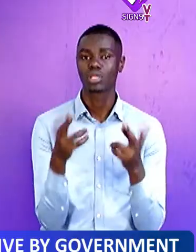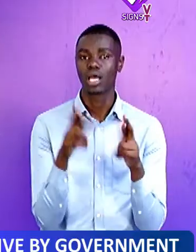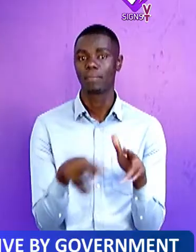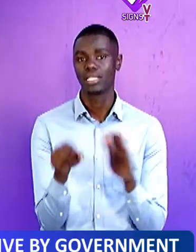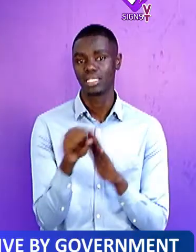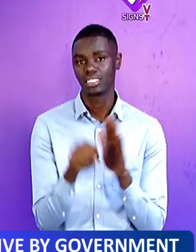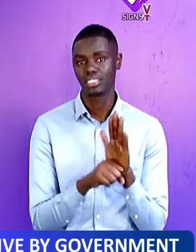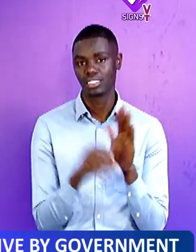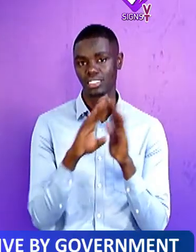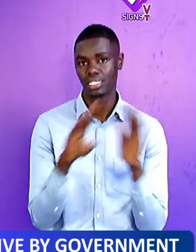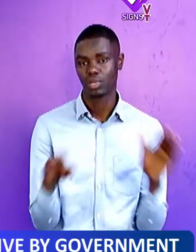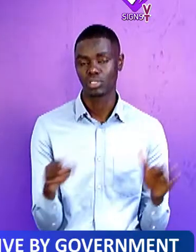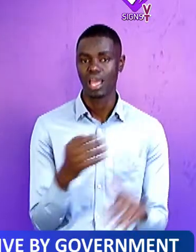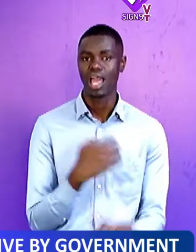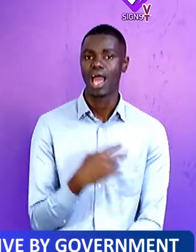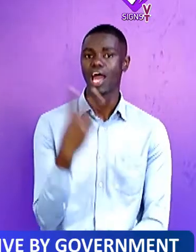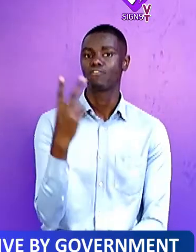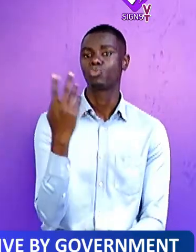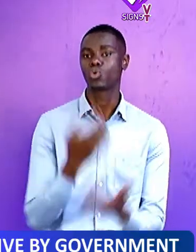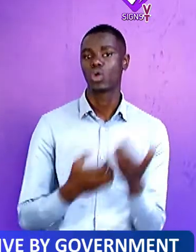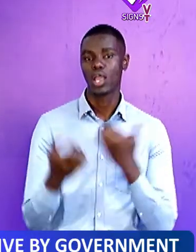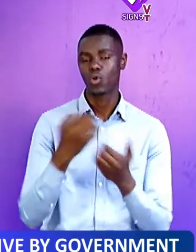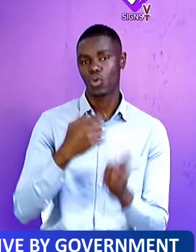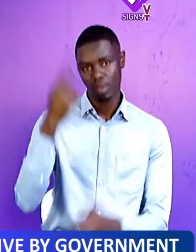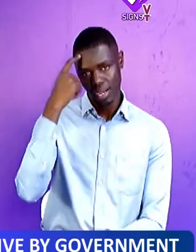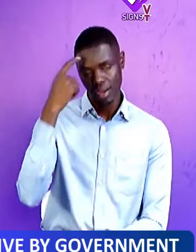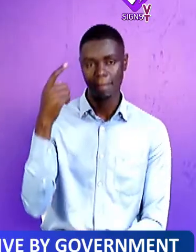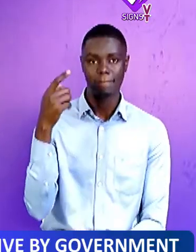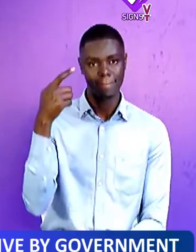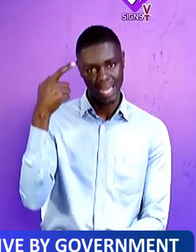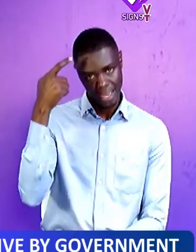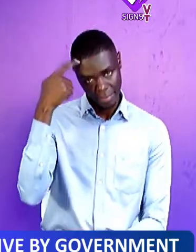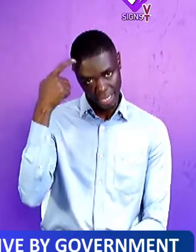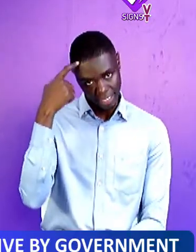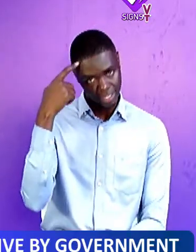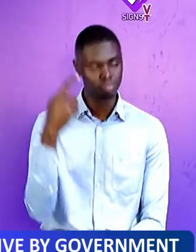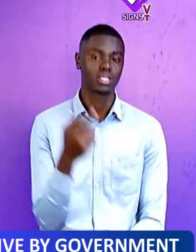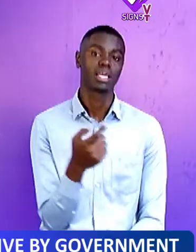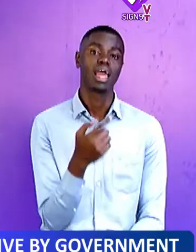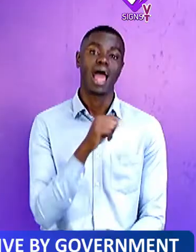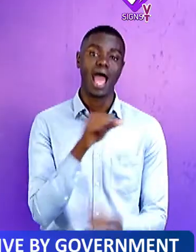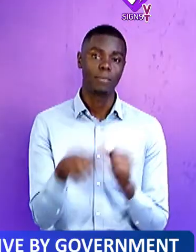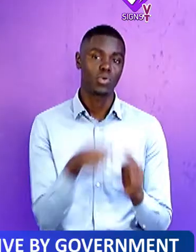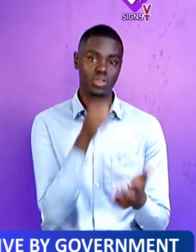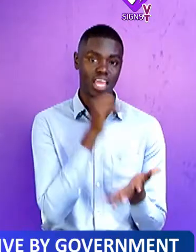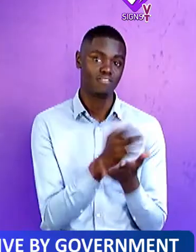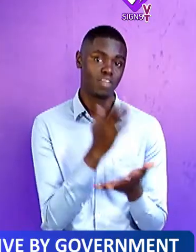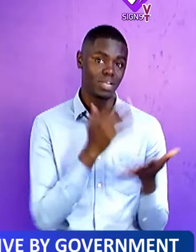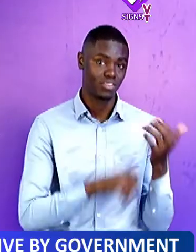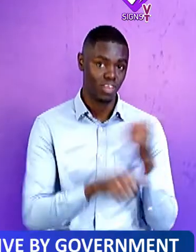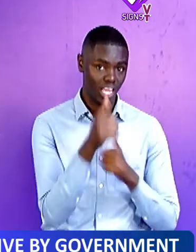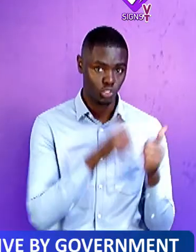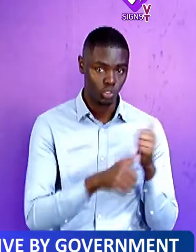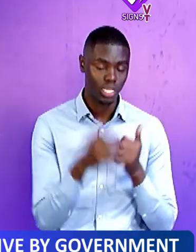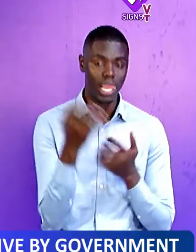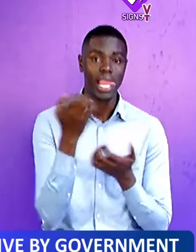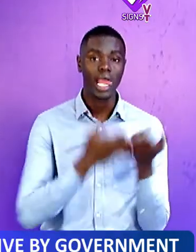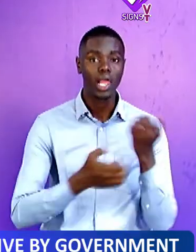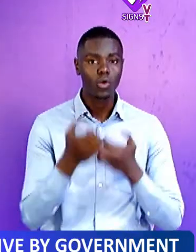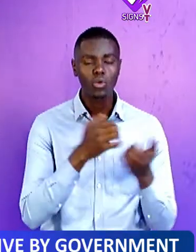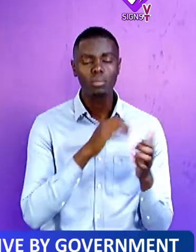way. There are two economic mindsets. There's a mindset of affirmative action, economist or